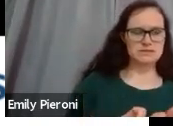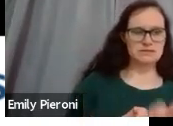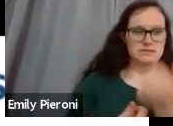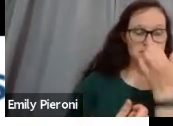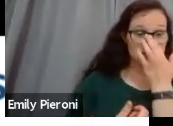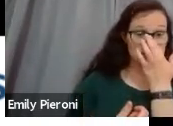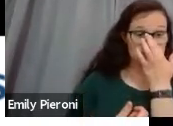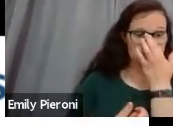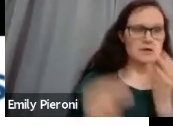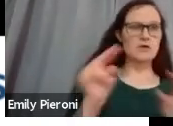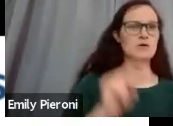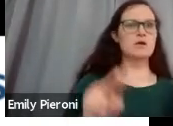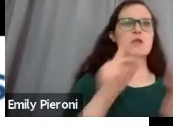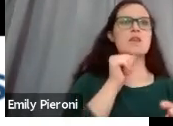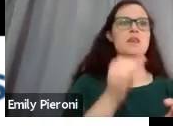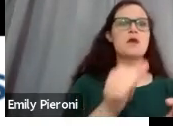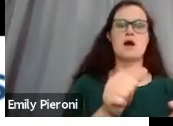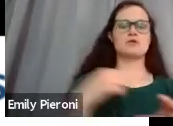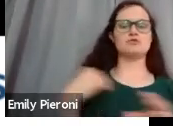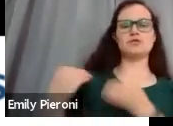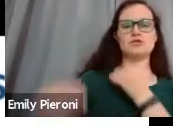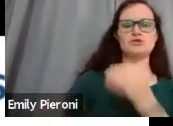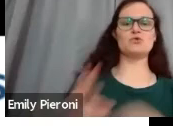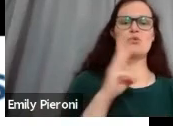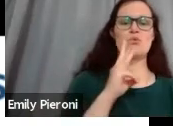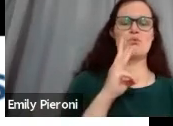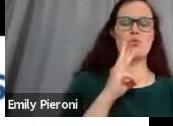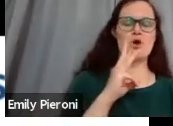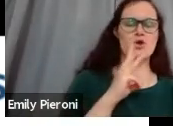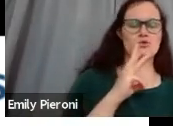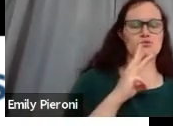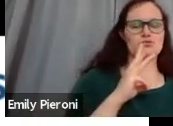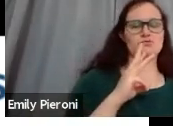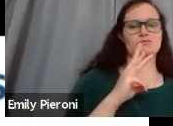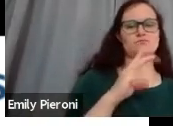what I call non-traditional water resources, whether that's wastewater reuse,